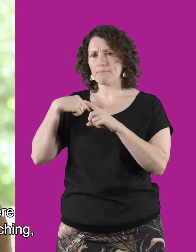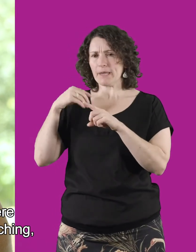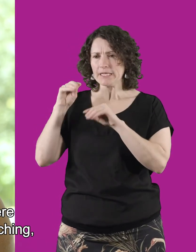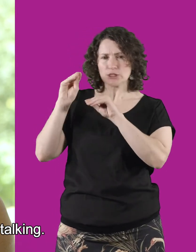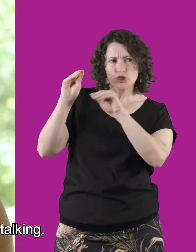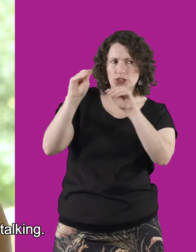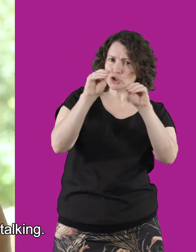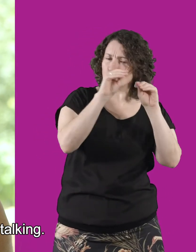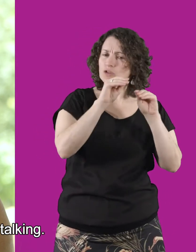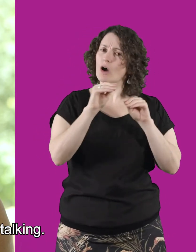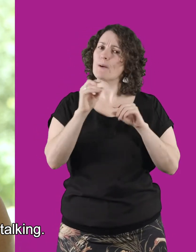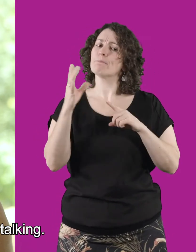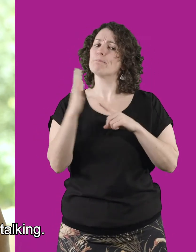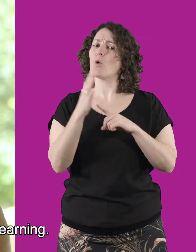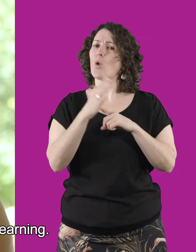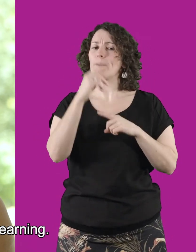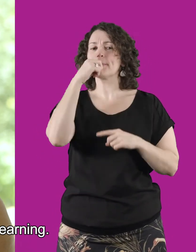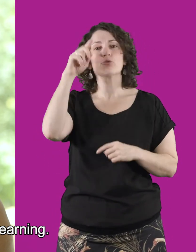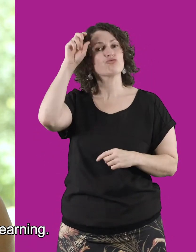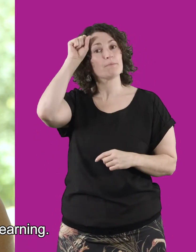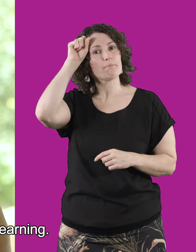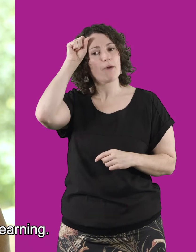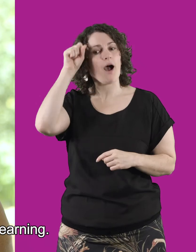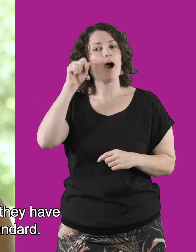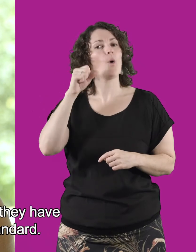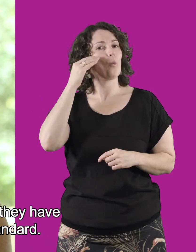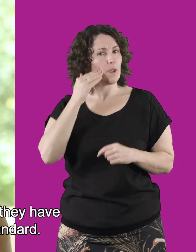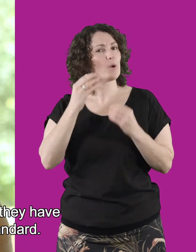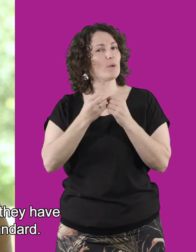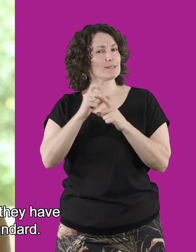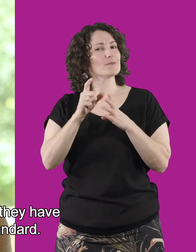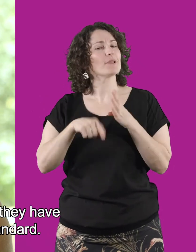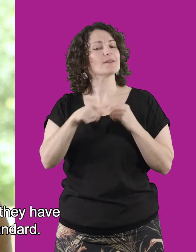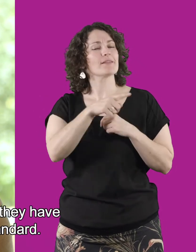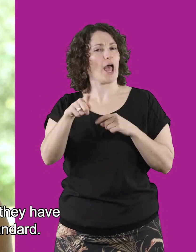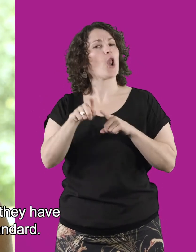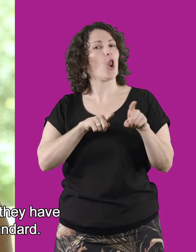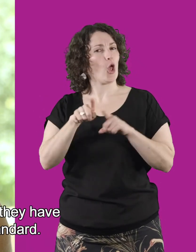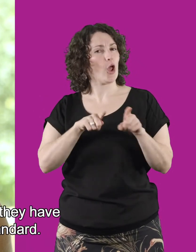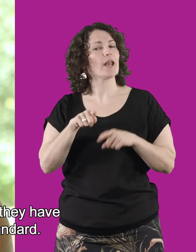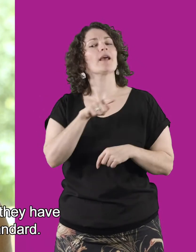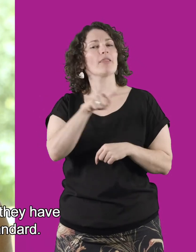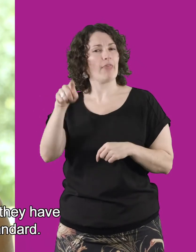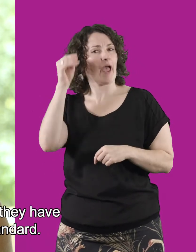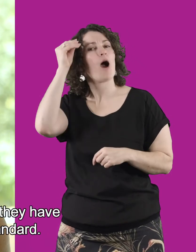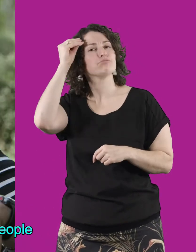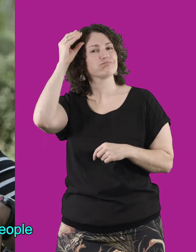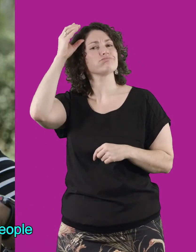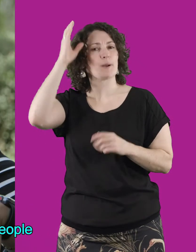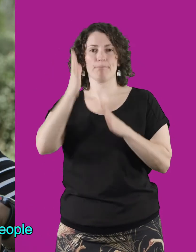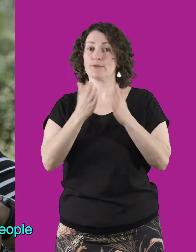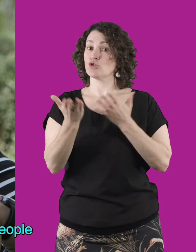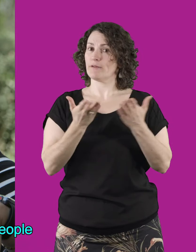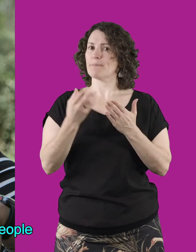people watching, there are people talking, there are people learning. So therefore they have to maintain a standard.